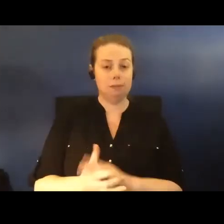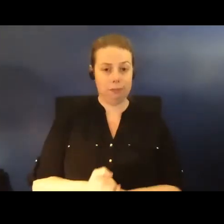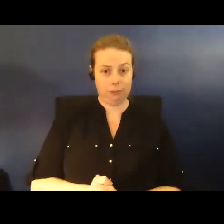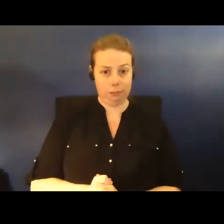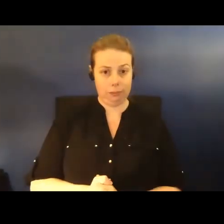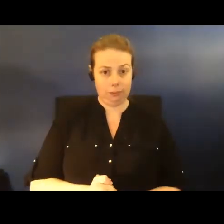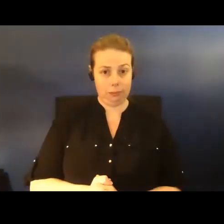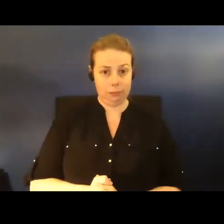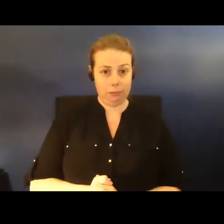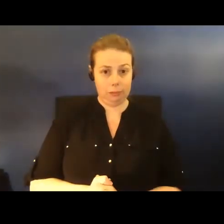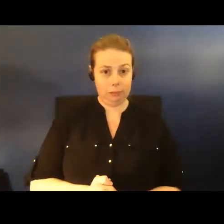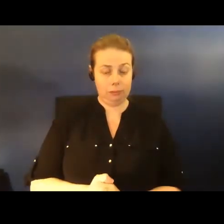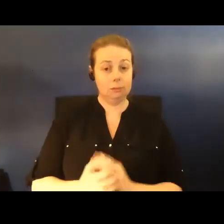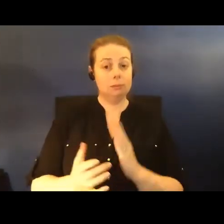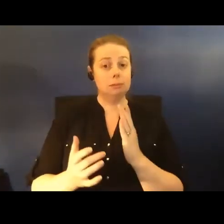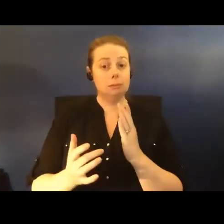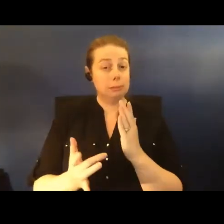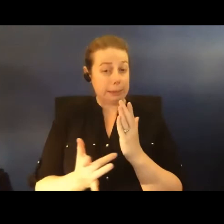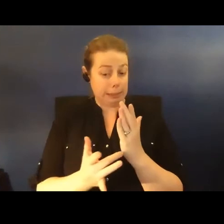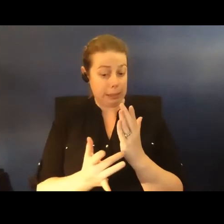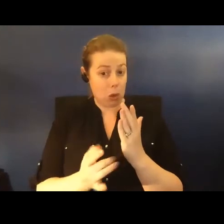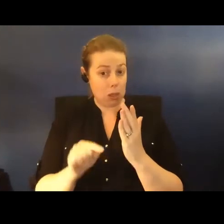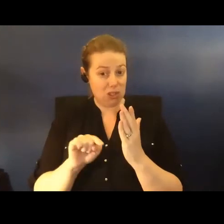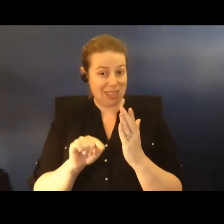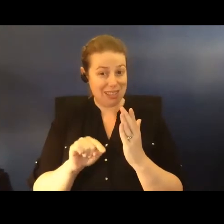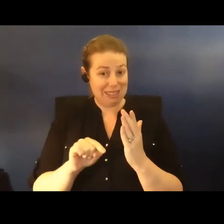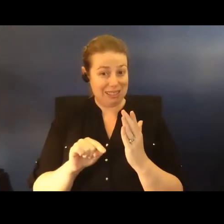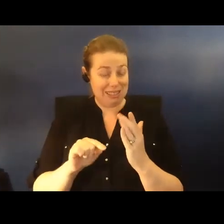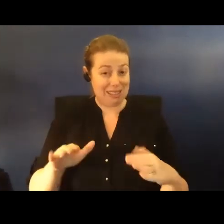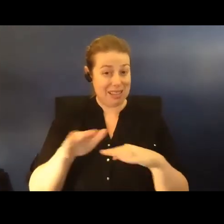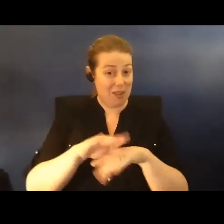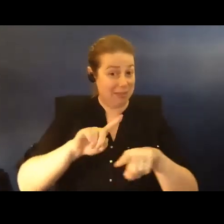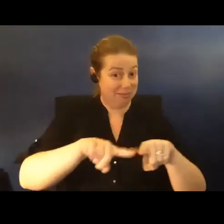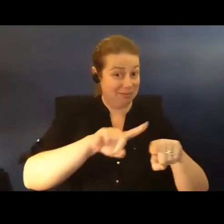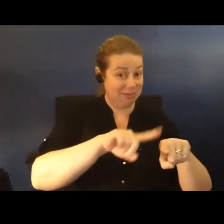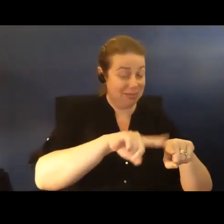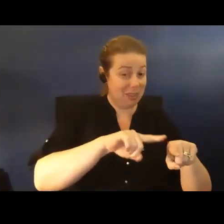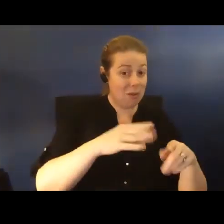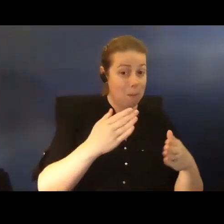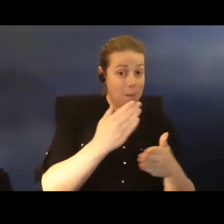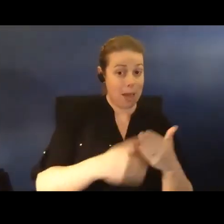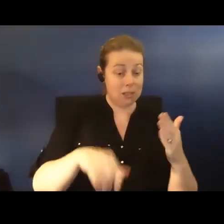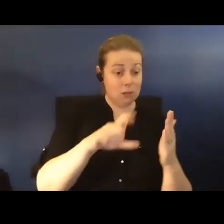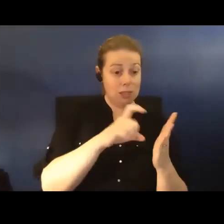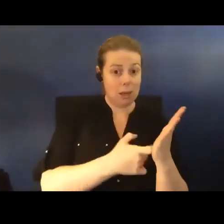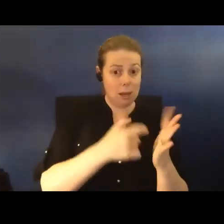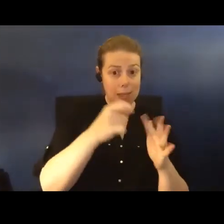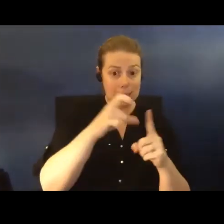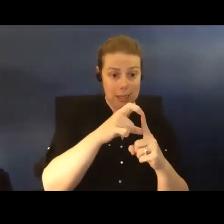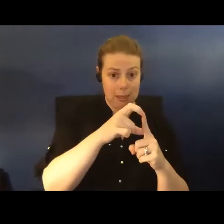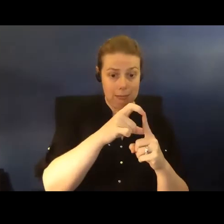Technology is part of several cross-cutting articles of the CRPD. These cross-cutting